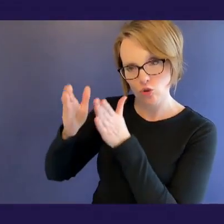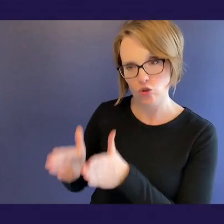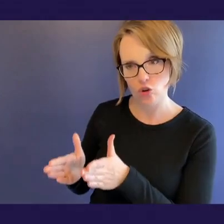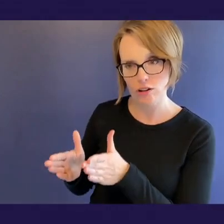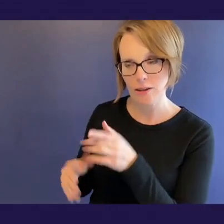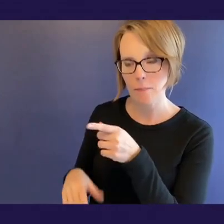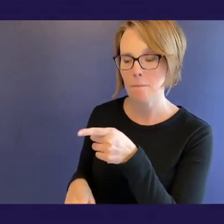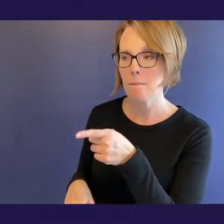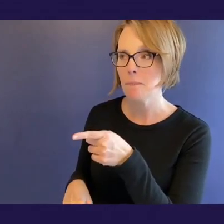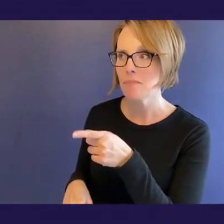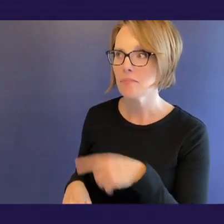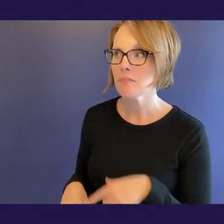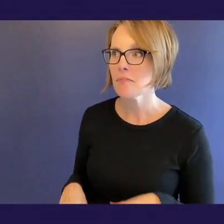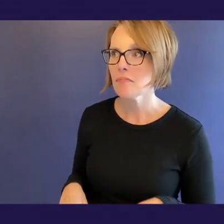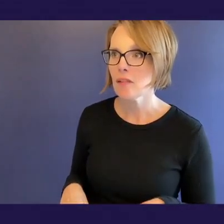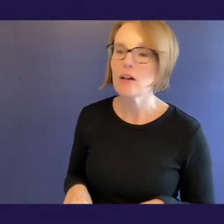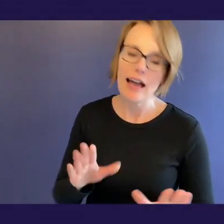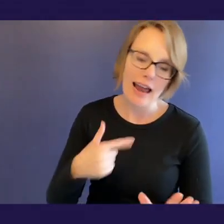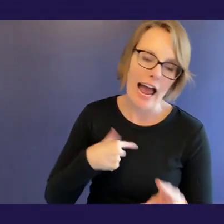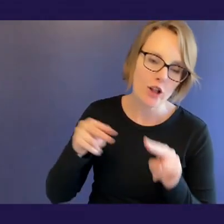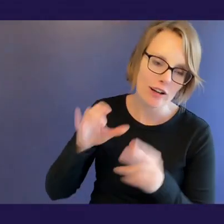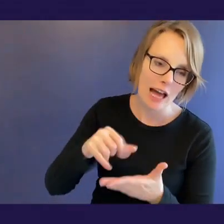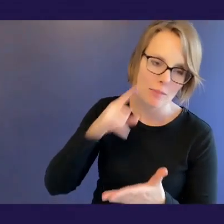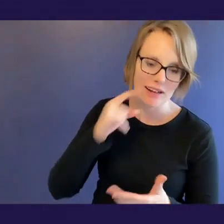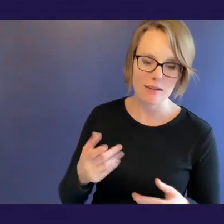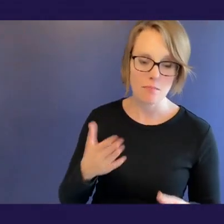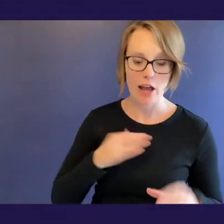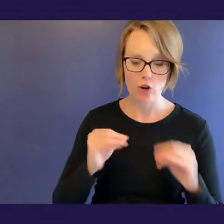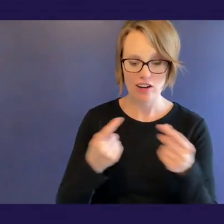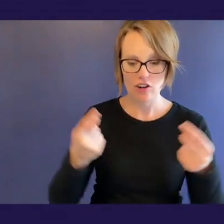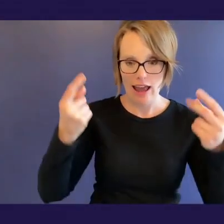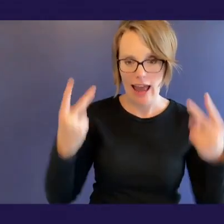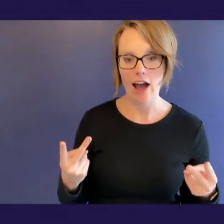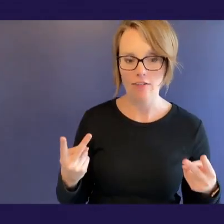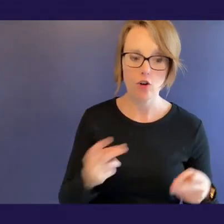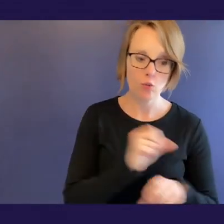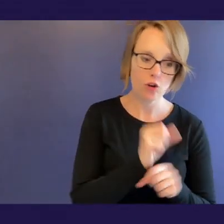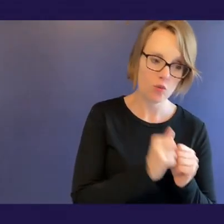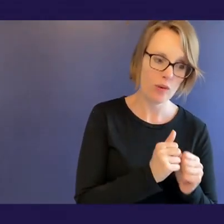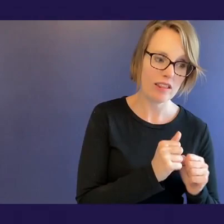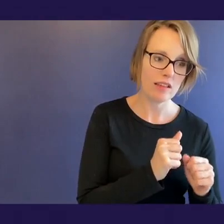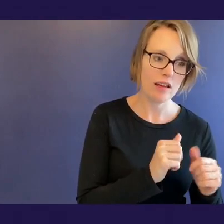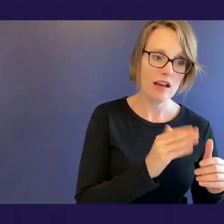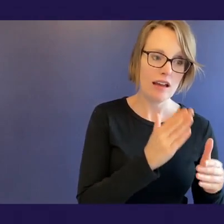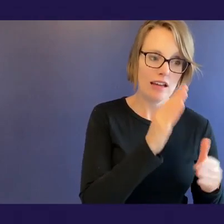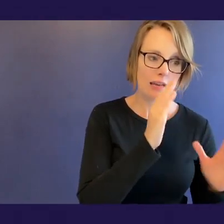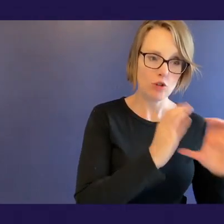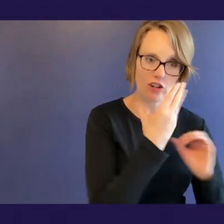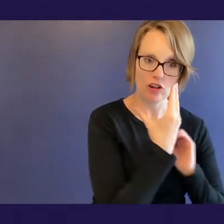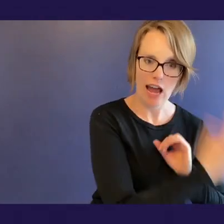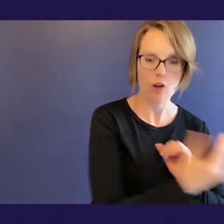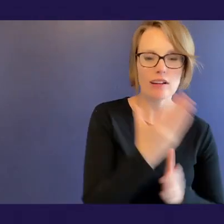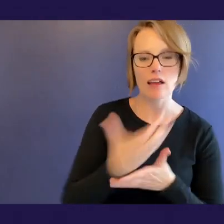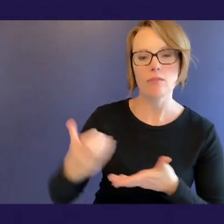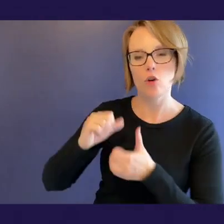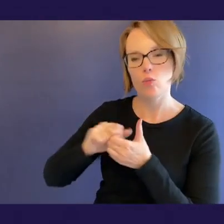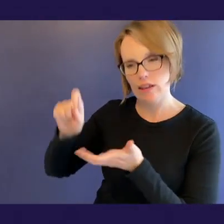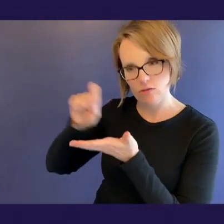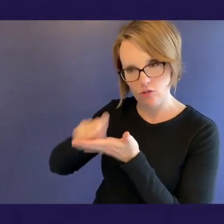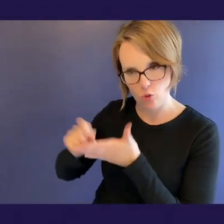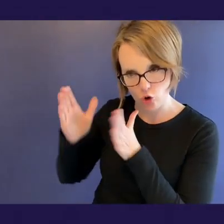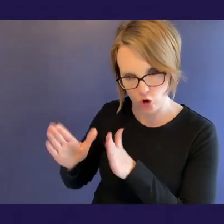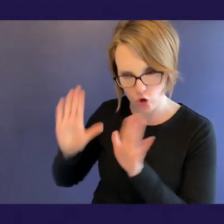media monitoring all day, every day, 7 days a week. The other half works on tailored health communications out. through lots of